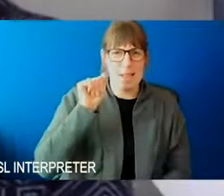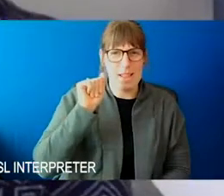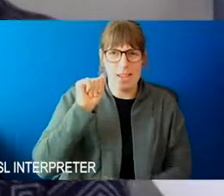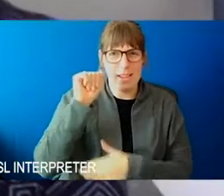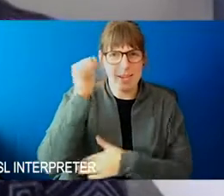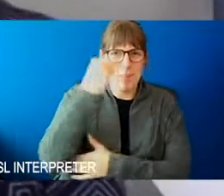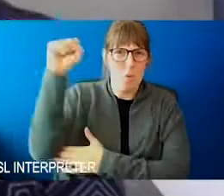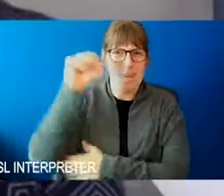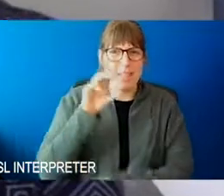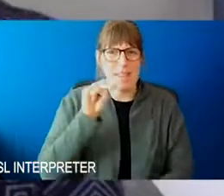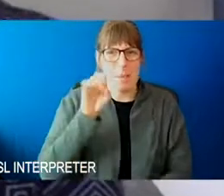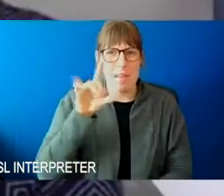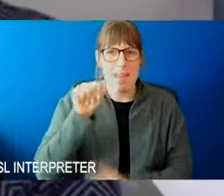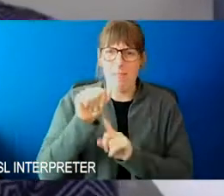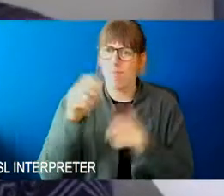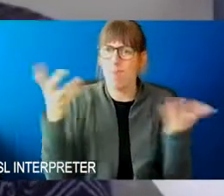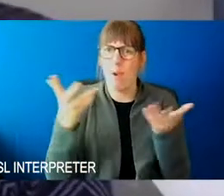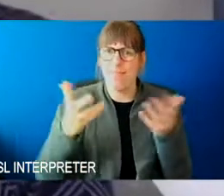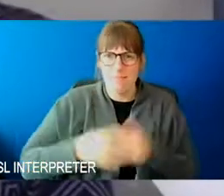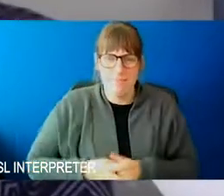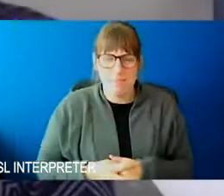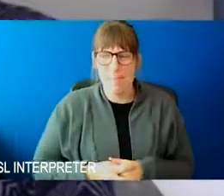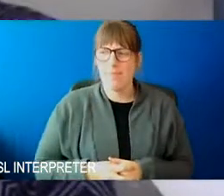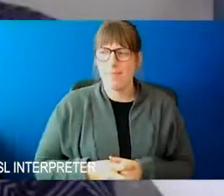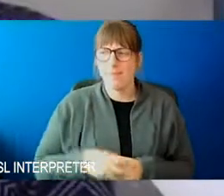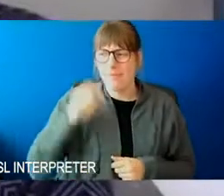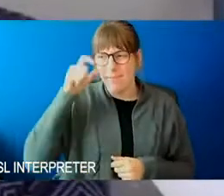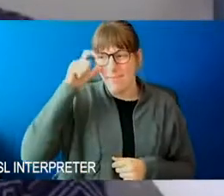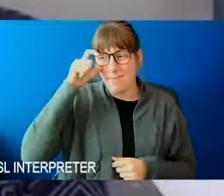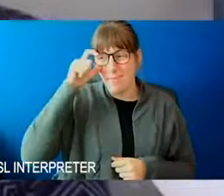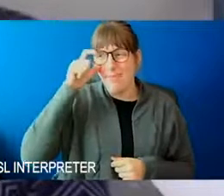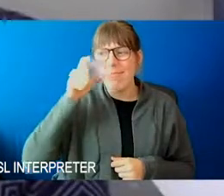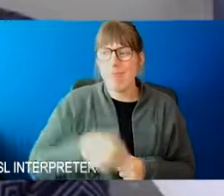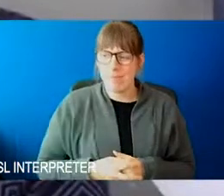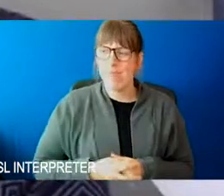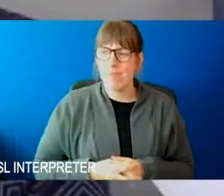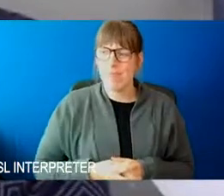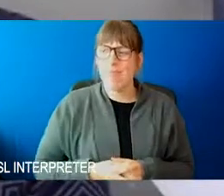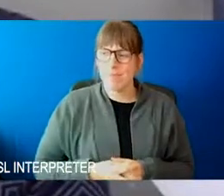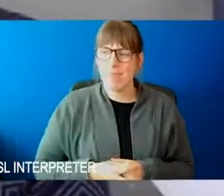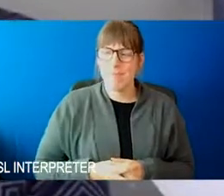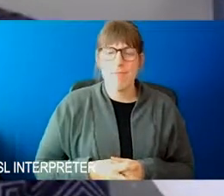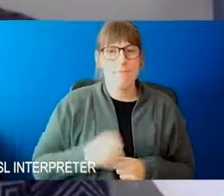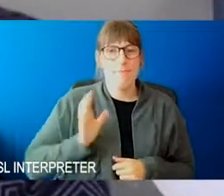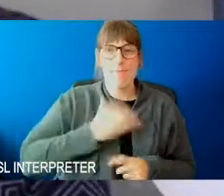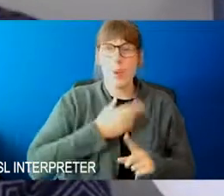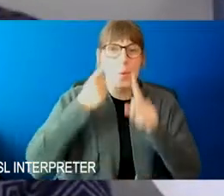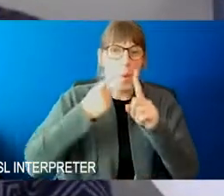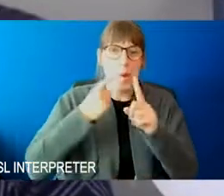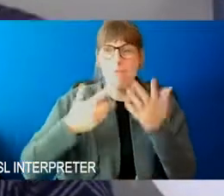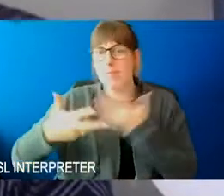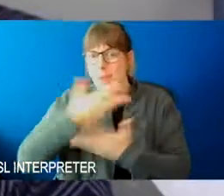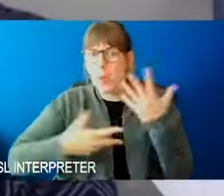what the disability movement media force is, so that you